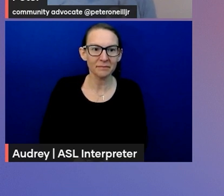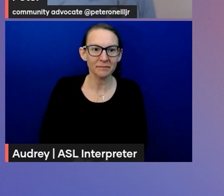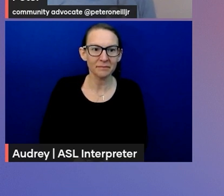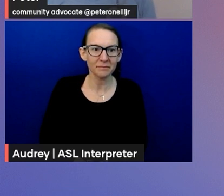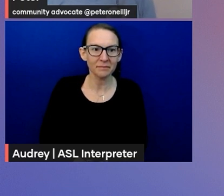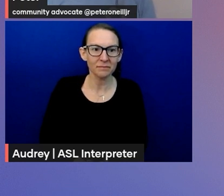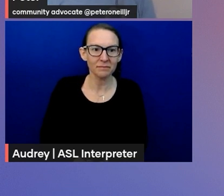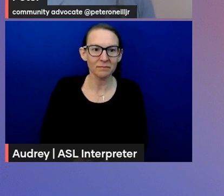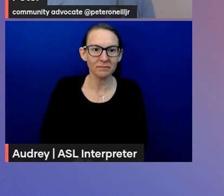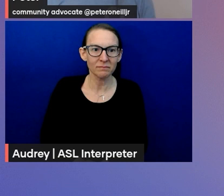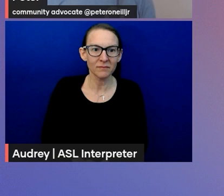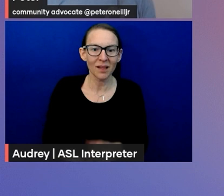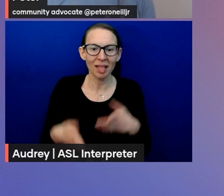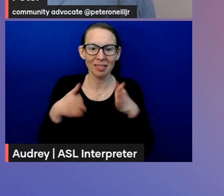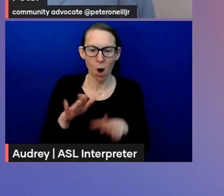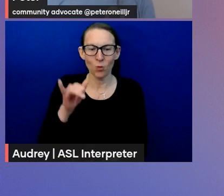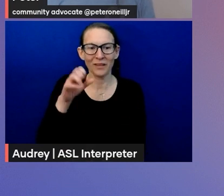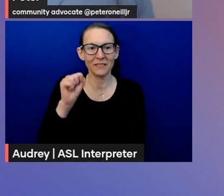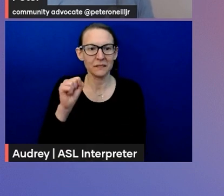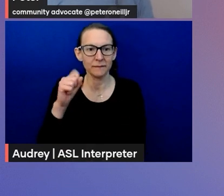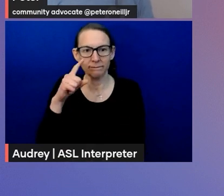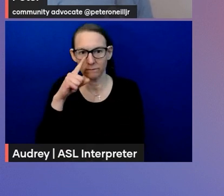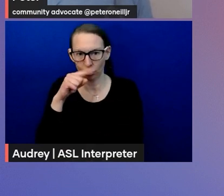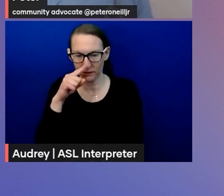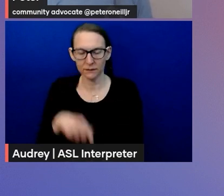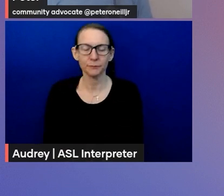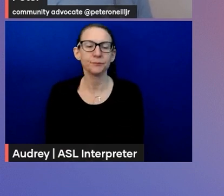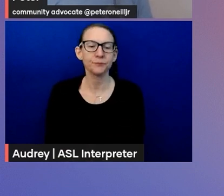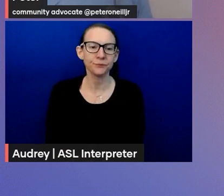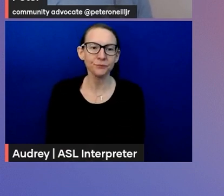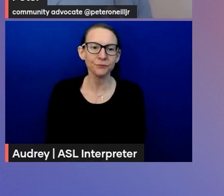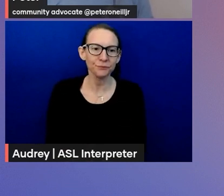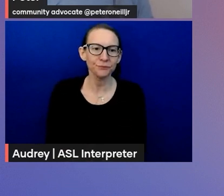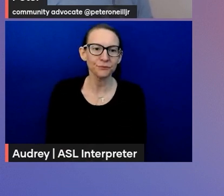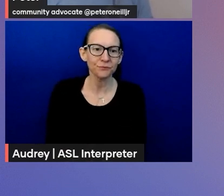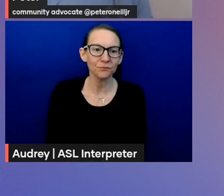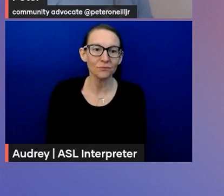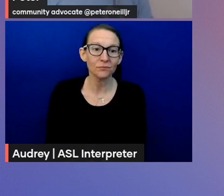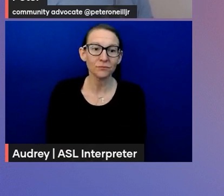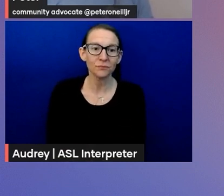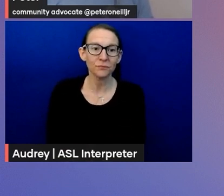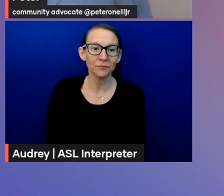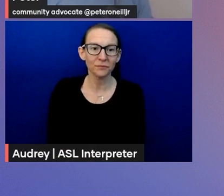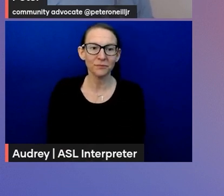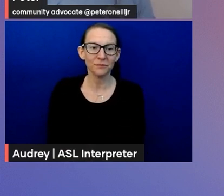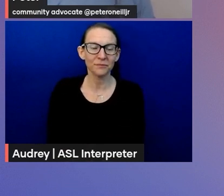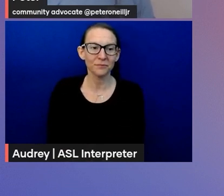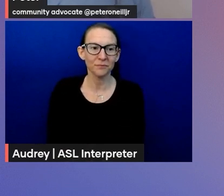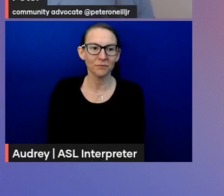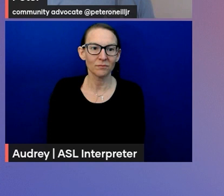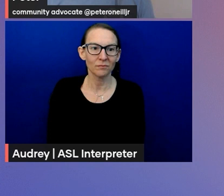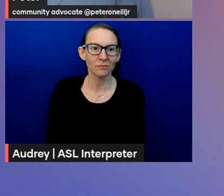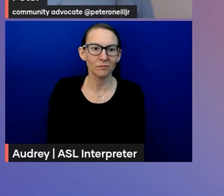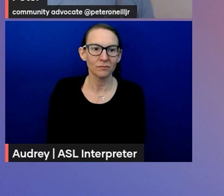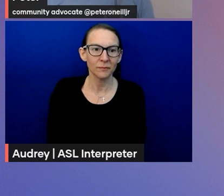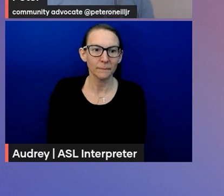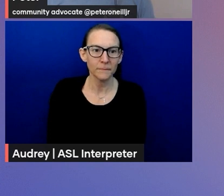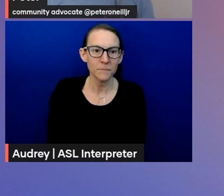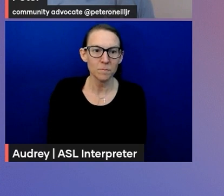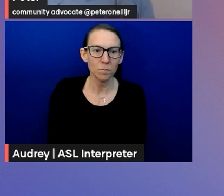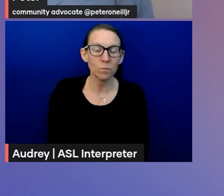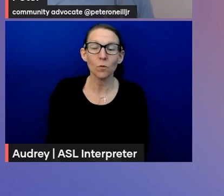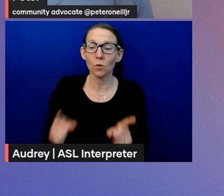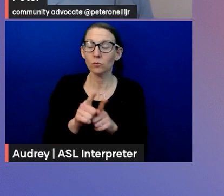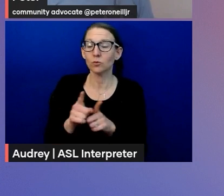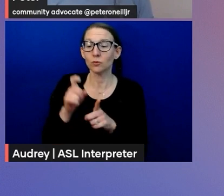is false. And then we also want to be explanatory, so we'll pass back a